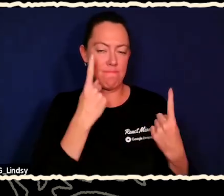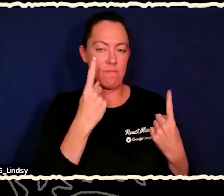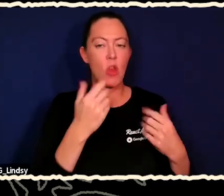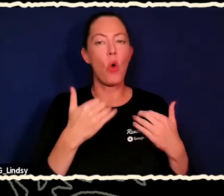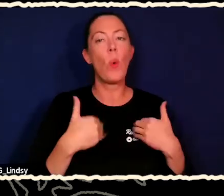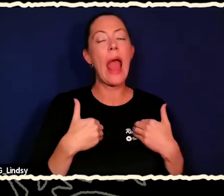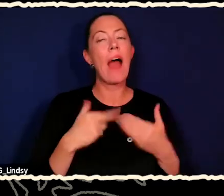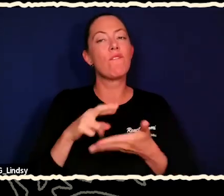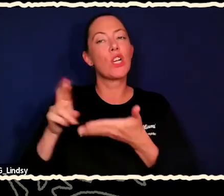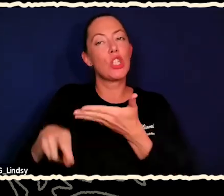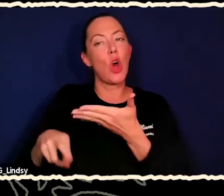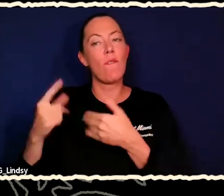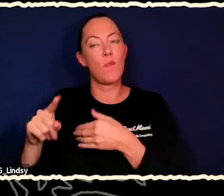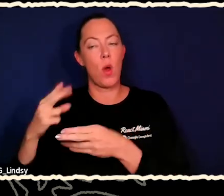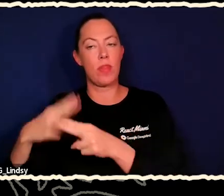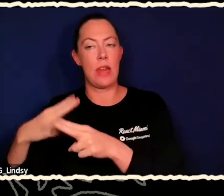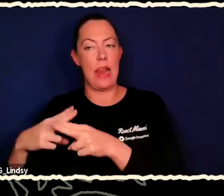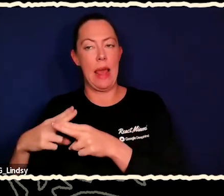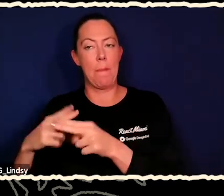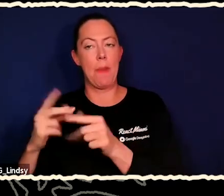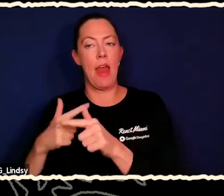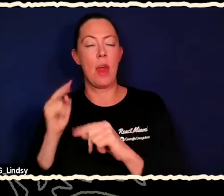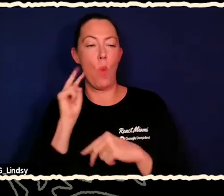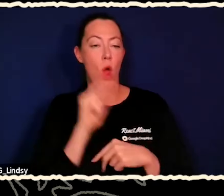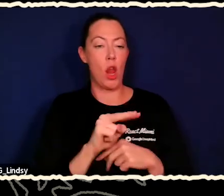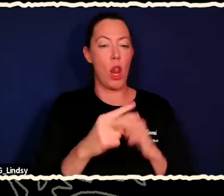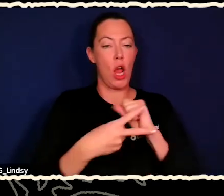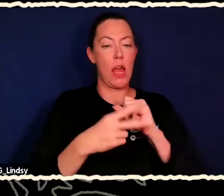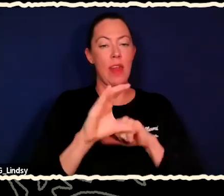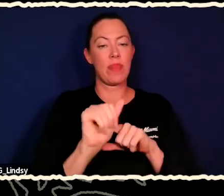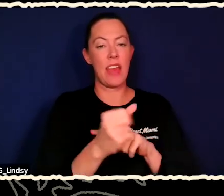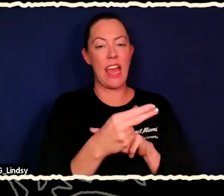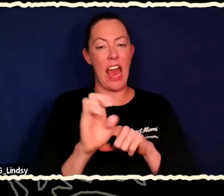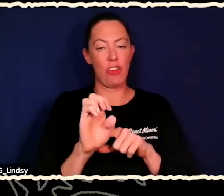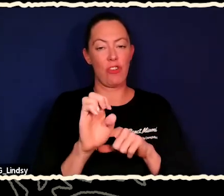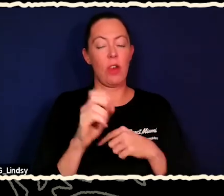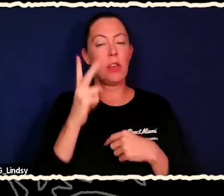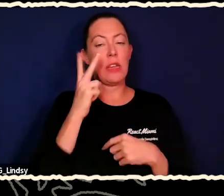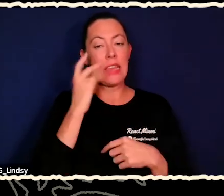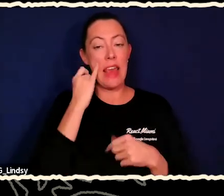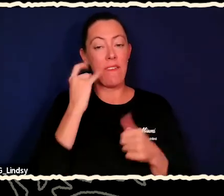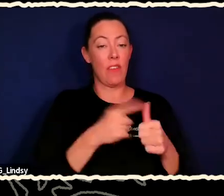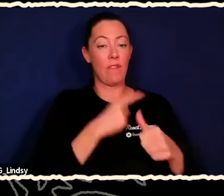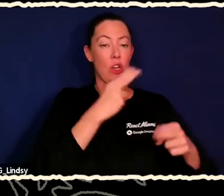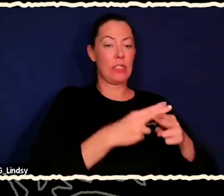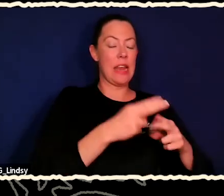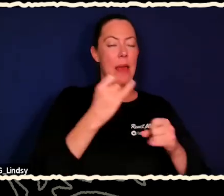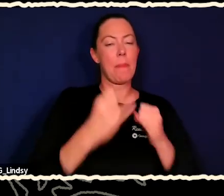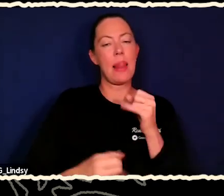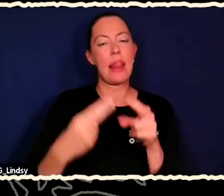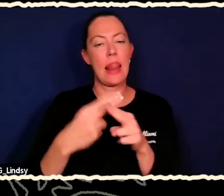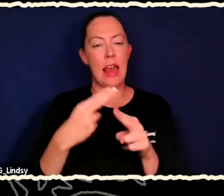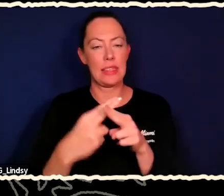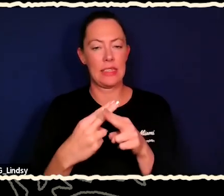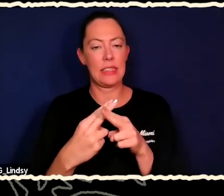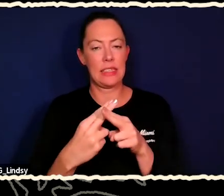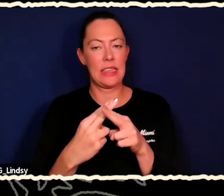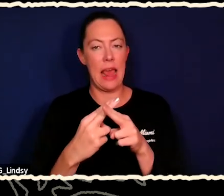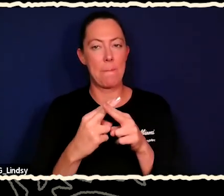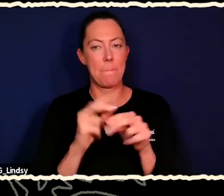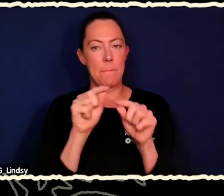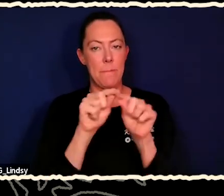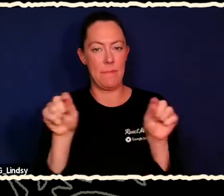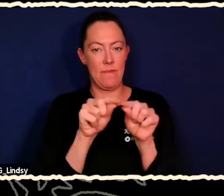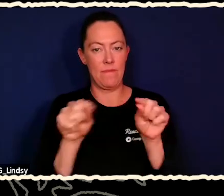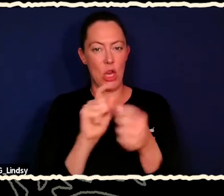name. We look in the cache to see if the first name or last name fields changed. If